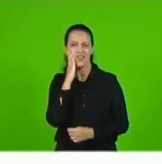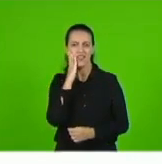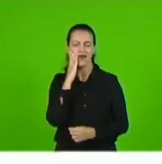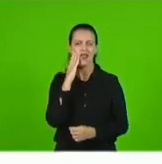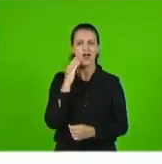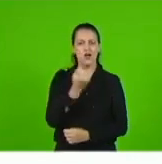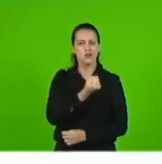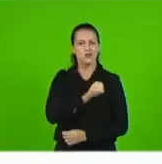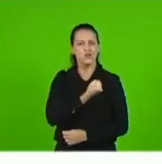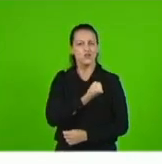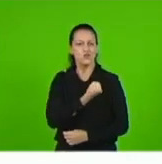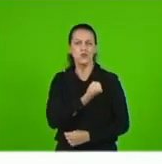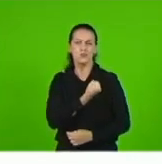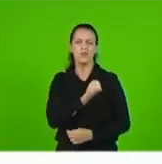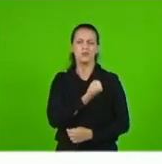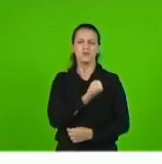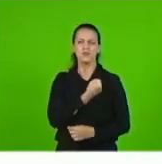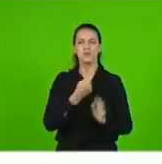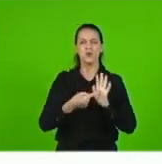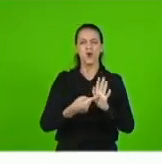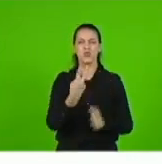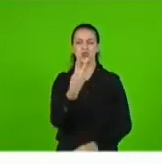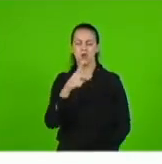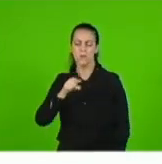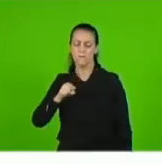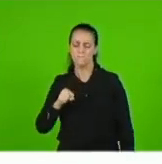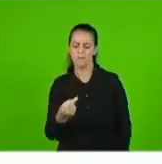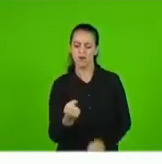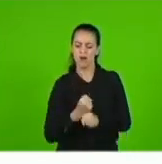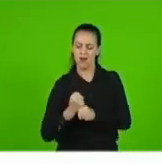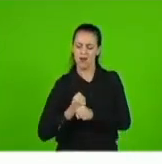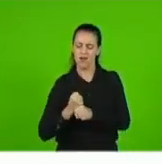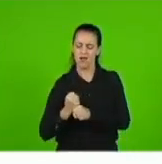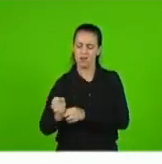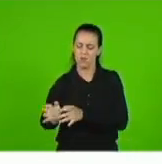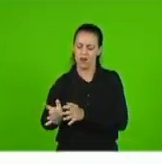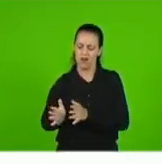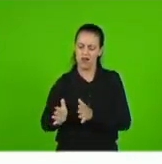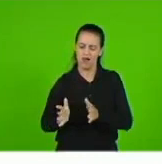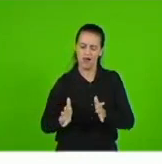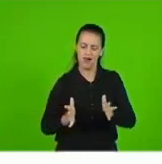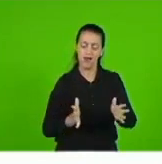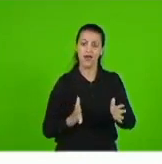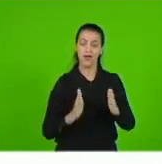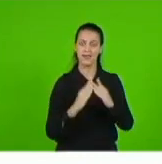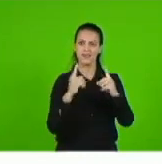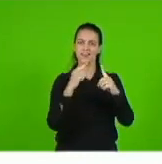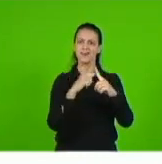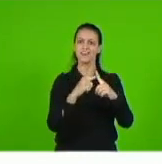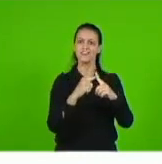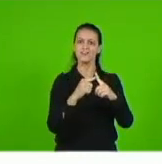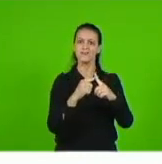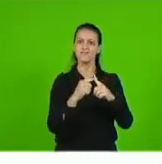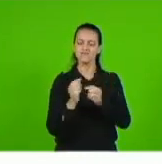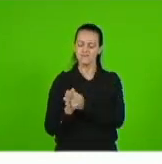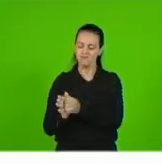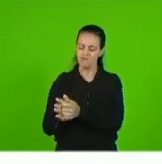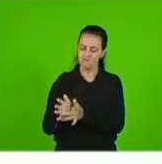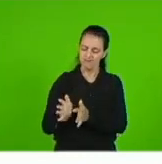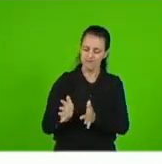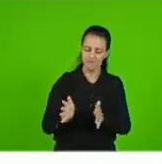that in approximate numbers, we're talking about 2,000 years of the church's